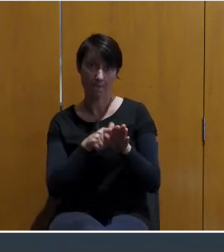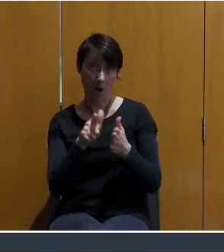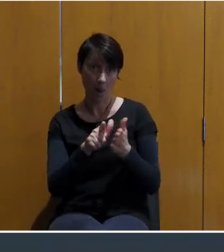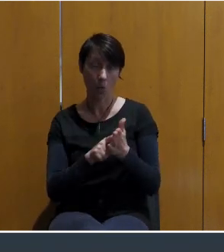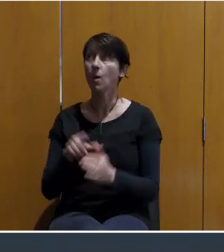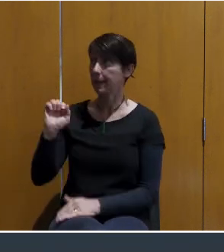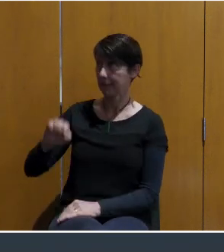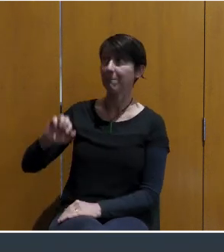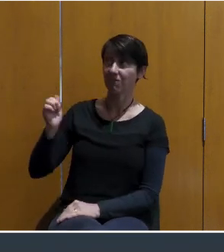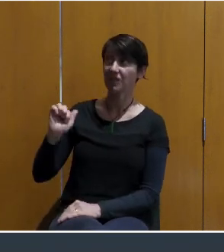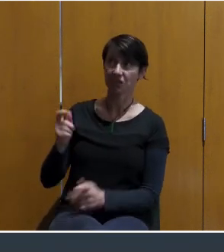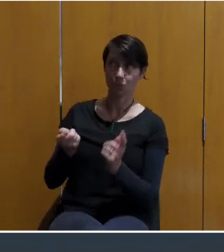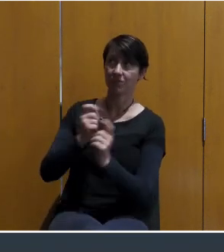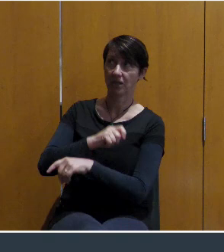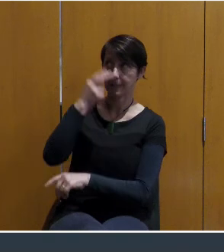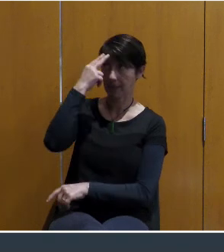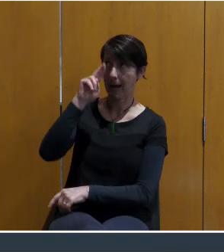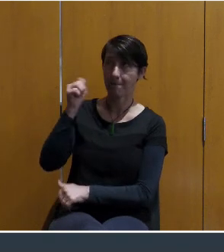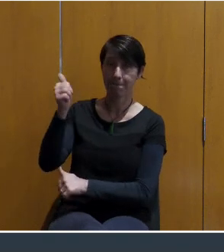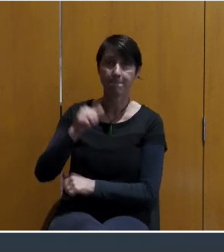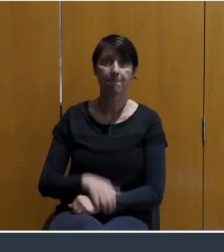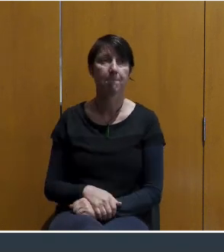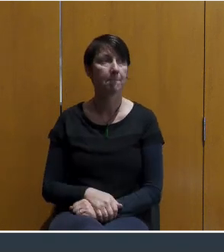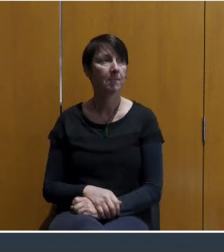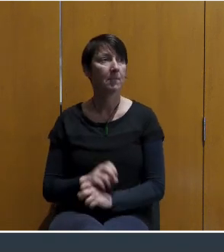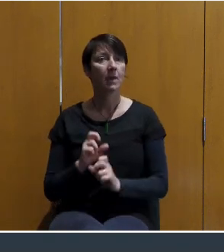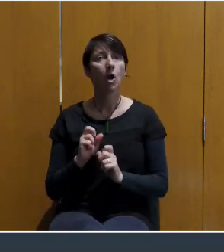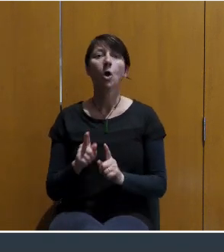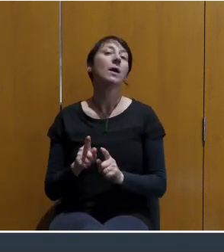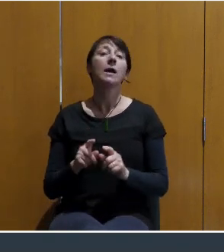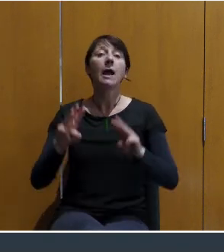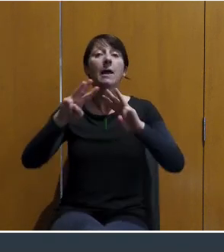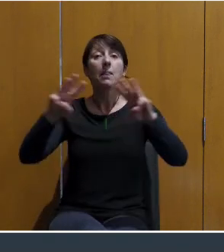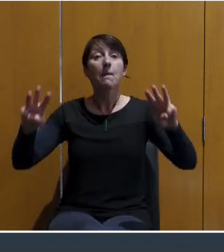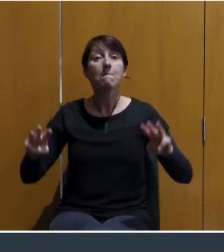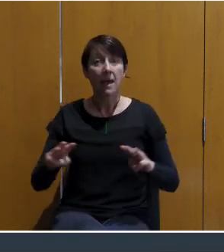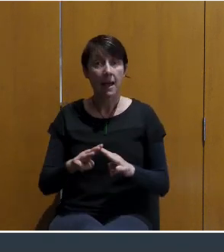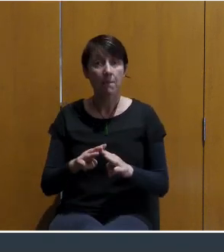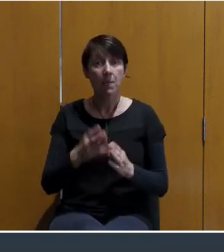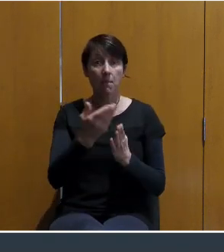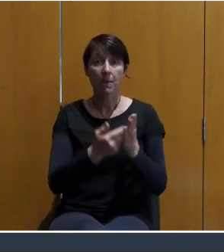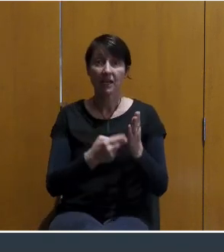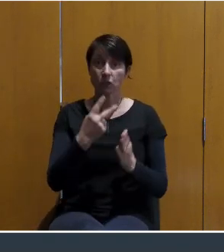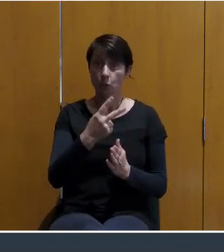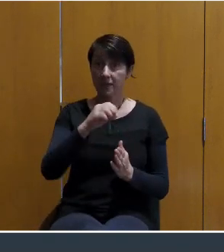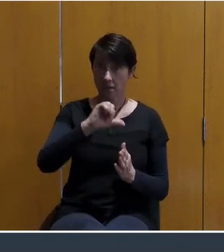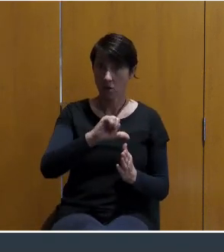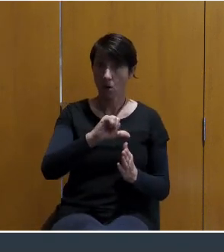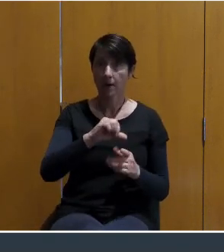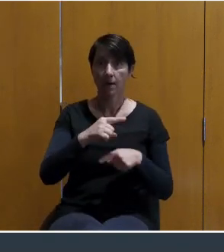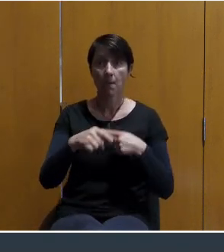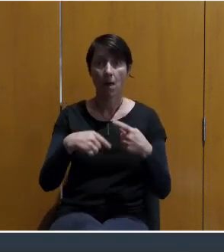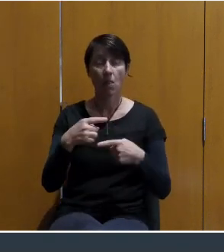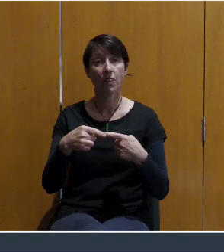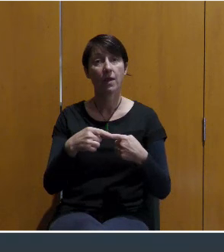Councillor Bogue. Yes, just going back to the map on page 29 of Te Whanganui Aotearoa Estuary,